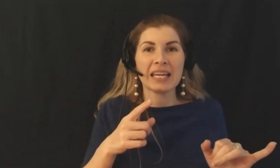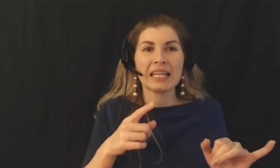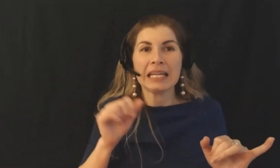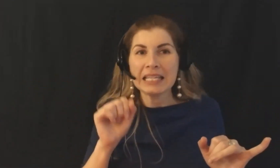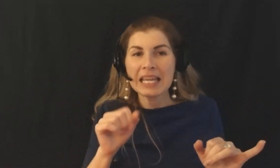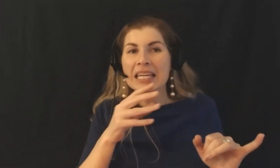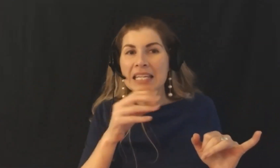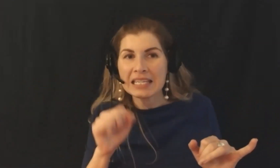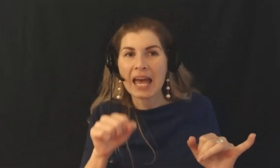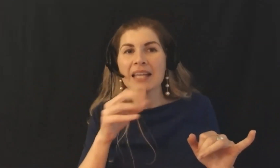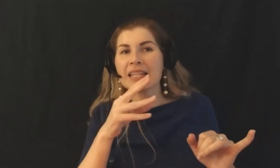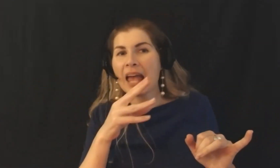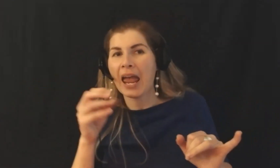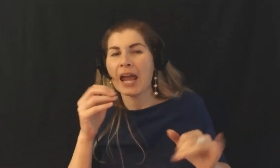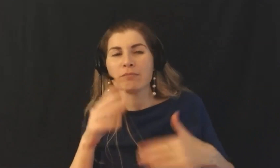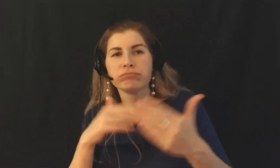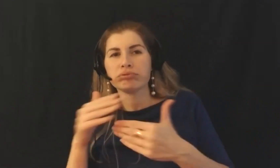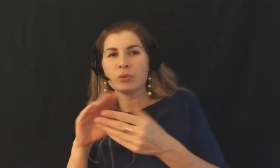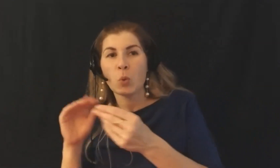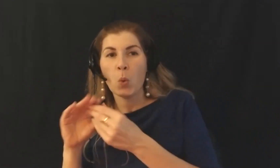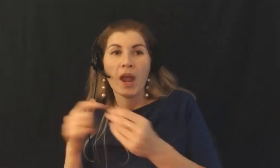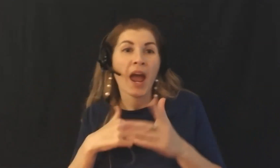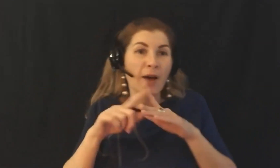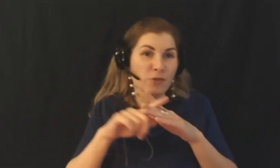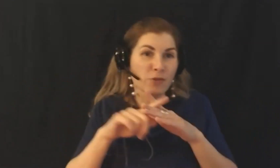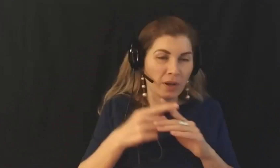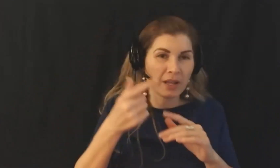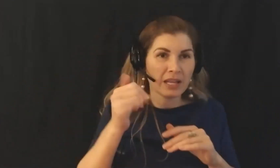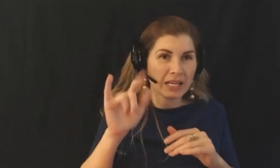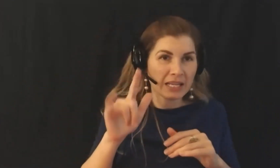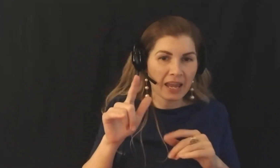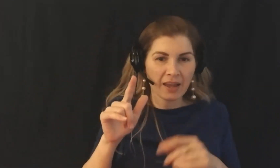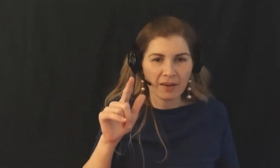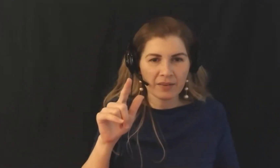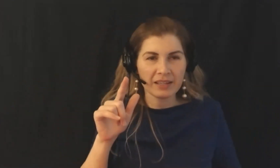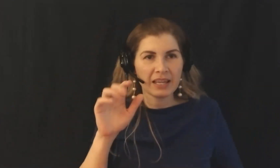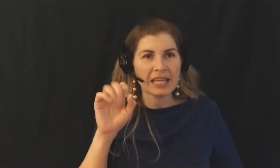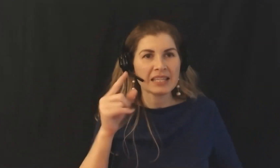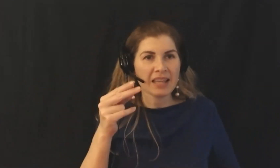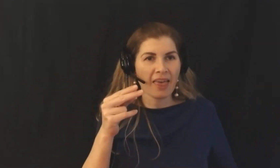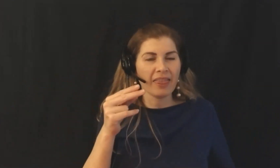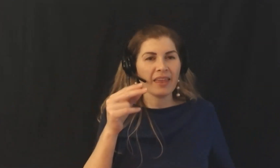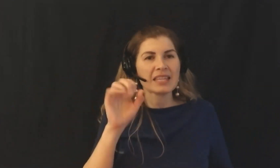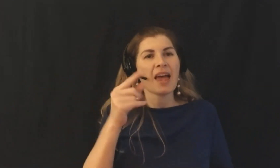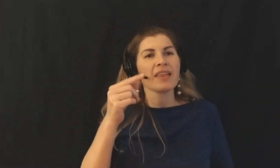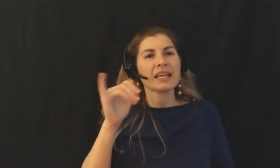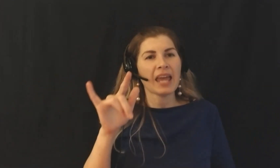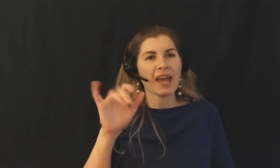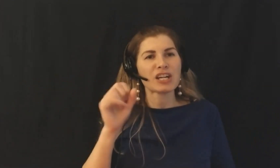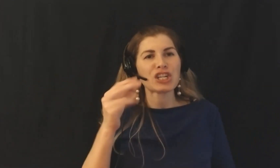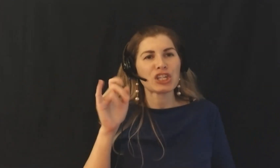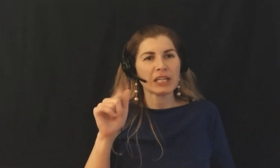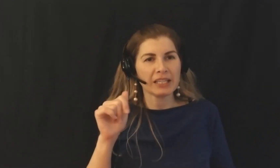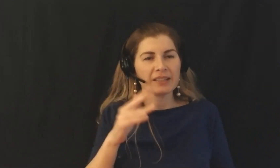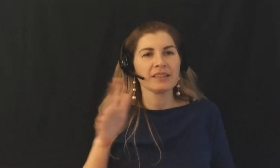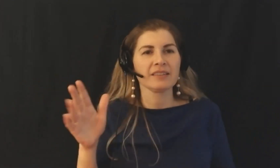story forward. So I will begin, and then our order will be Seth, Gail, Carol, and Sheila. In the essence of time, I'll kind of have us do one loop